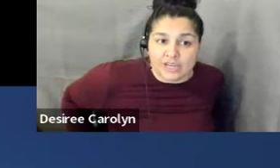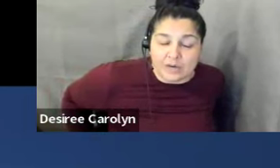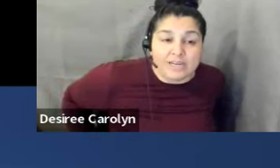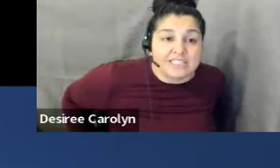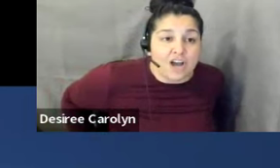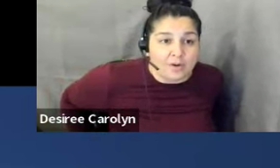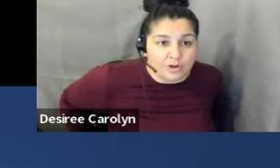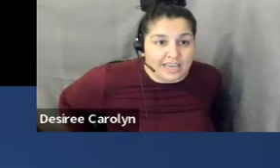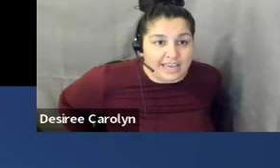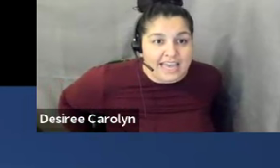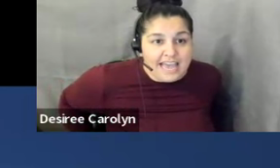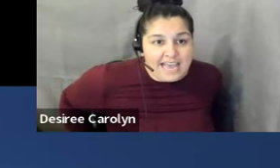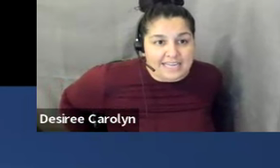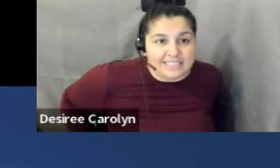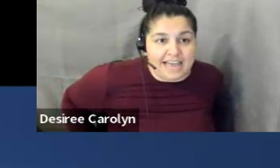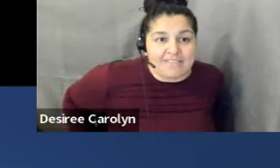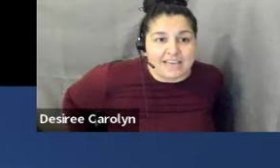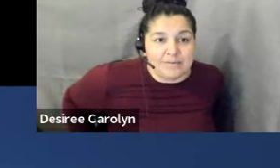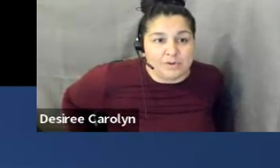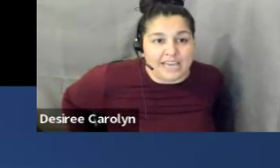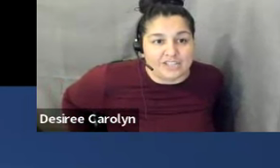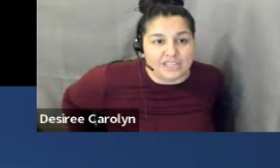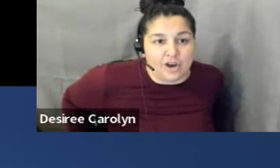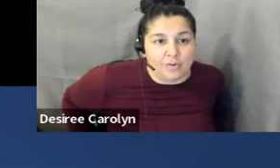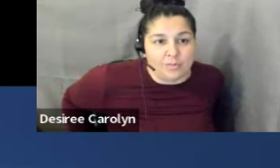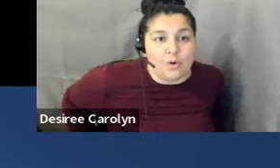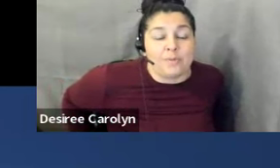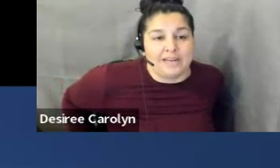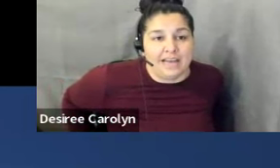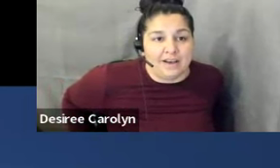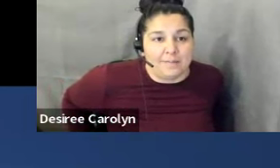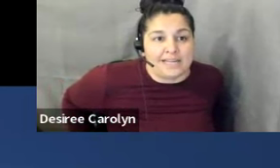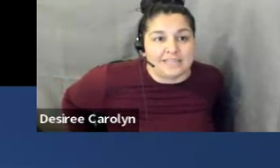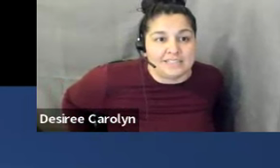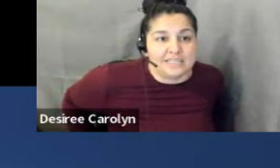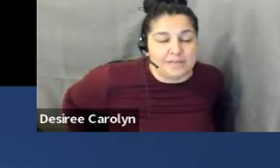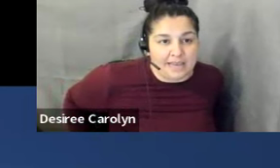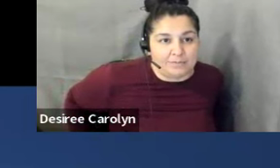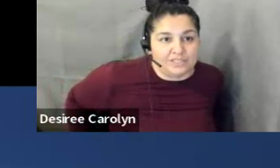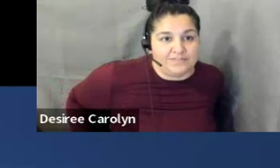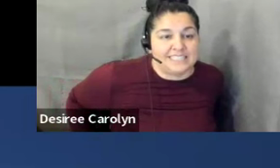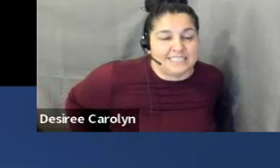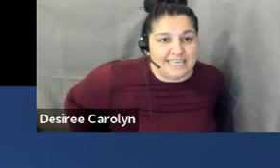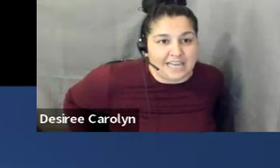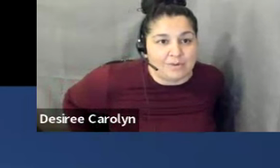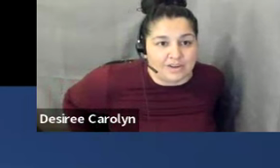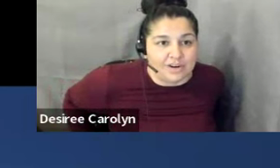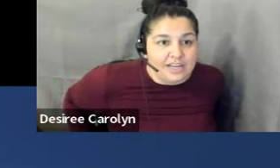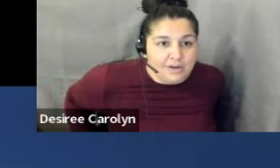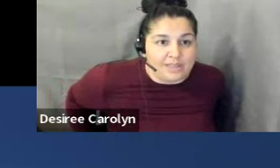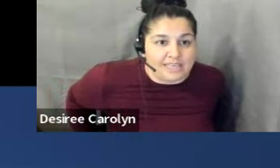what's working, what is not working, and to have that communication open and to be able to facilitate